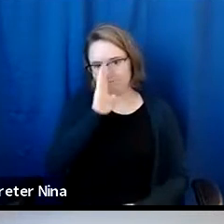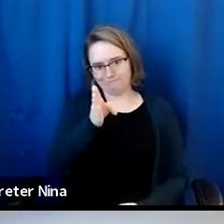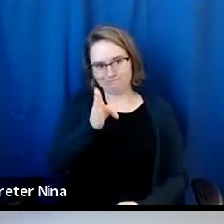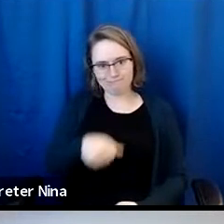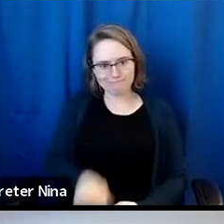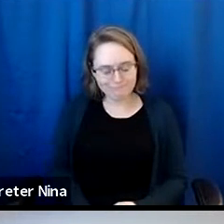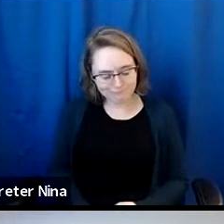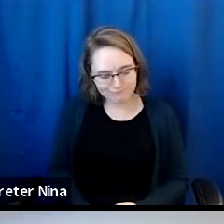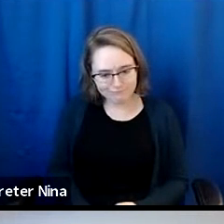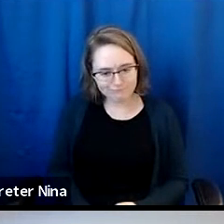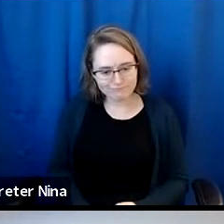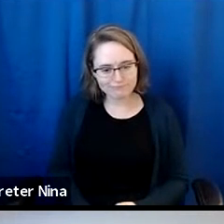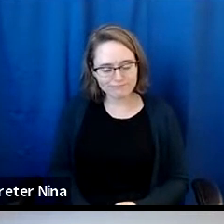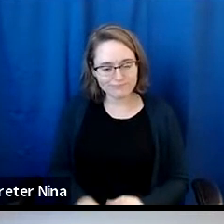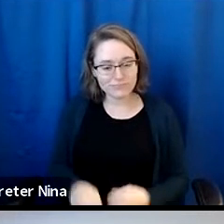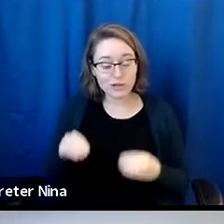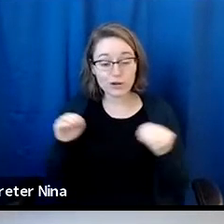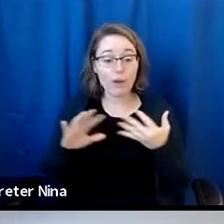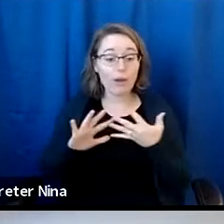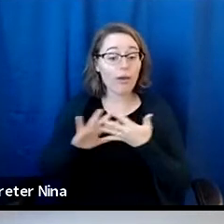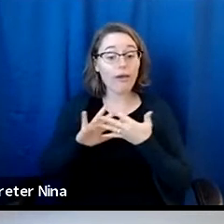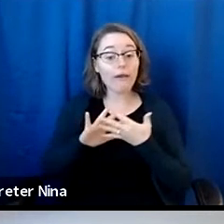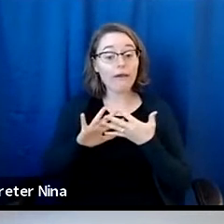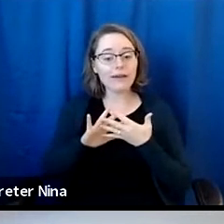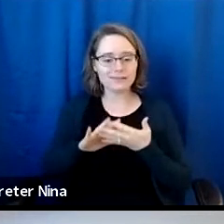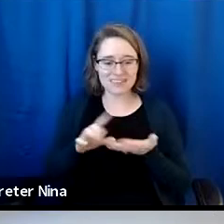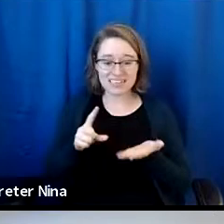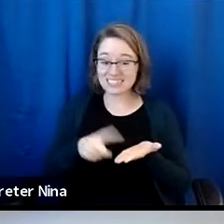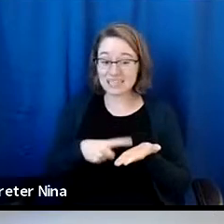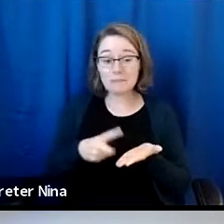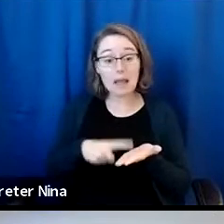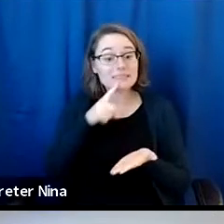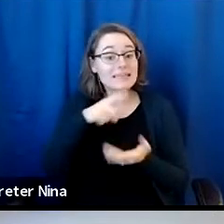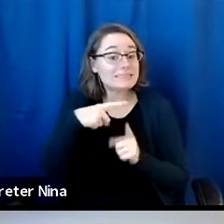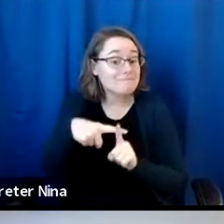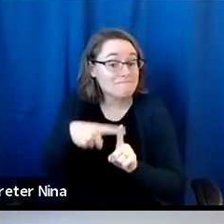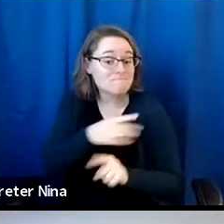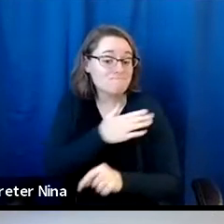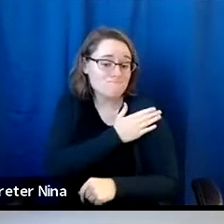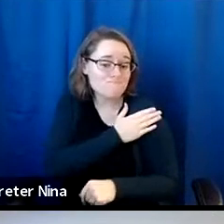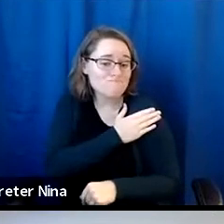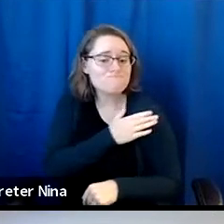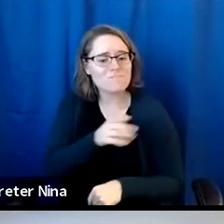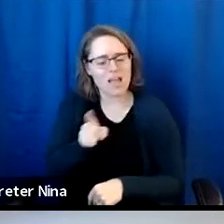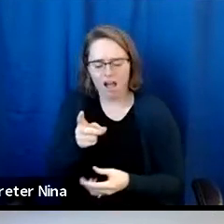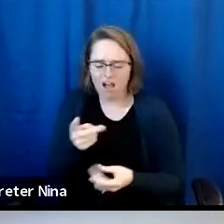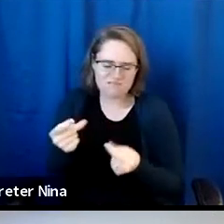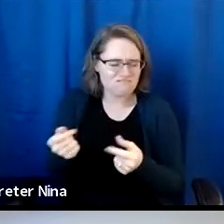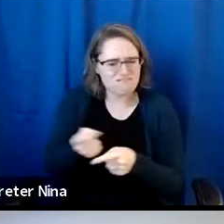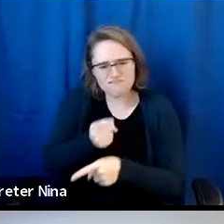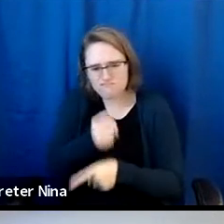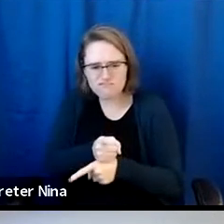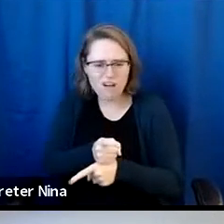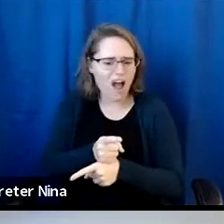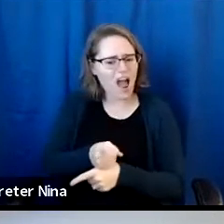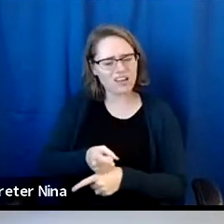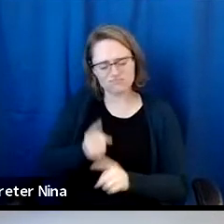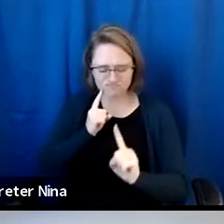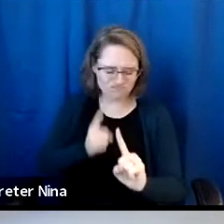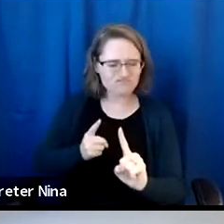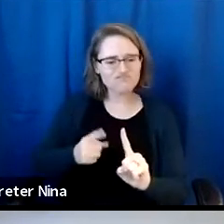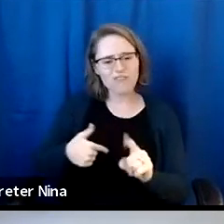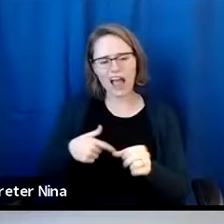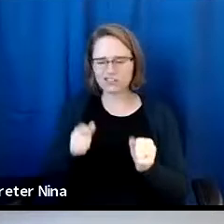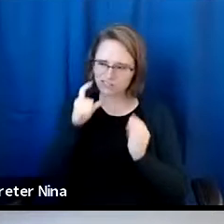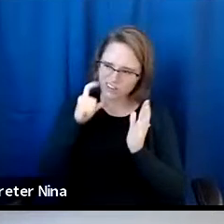raw, and uncut. Sometimes it is a pat on the back, like Annesa, you nailed it. That is right, that's on the mark. I could tell